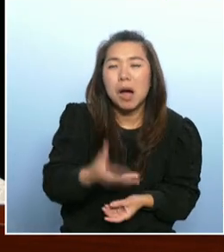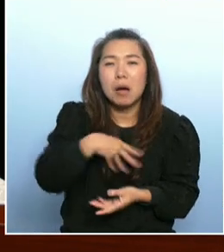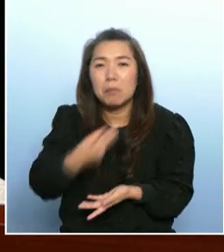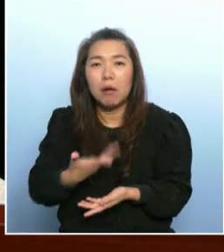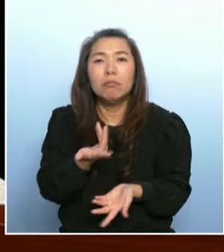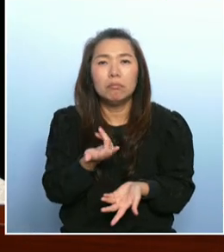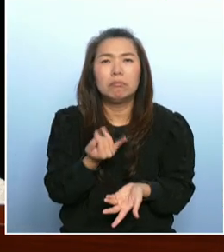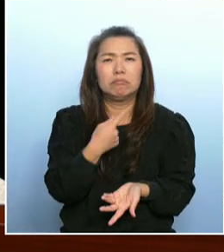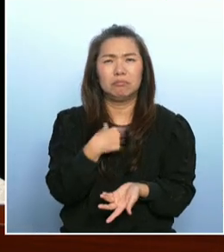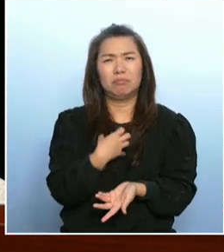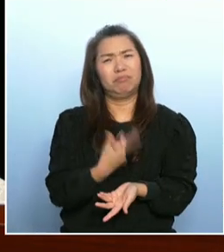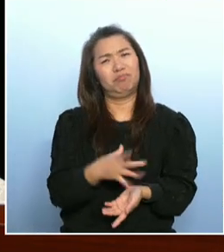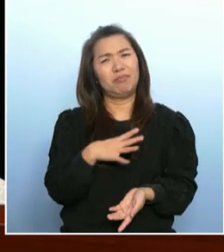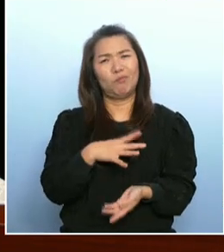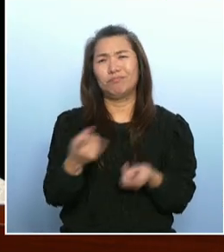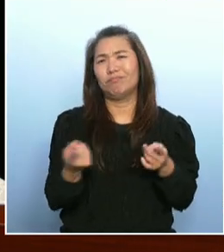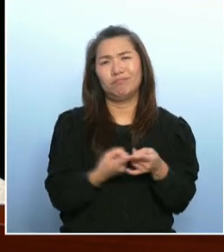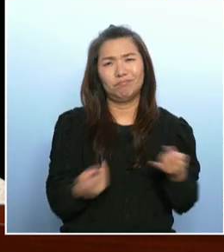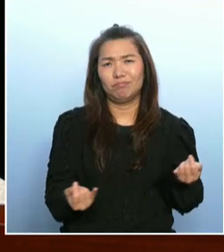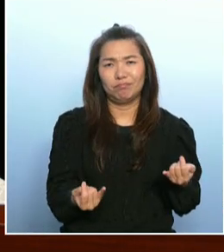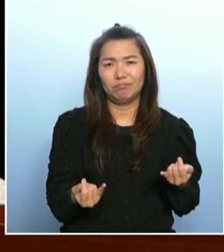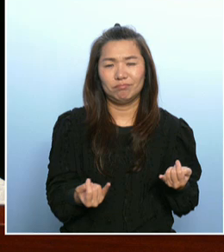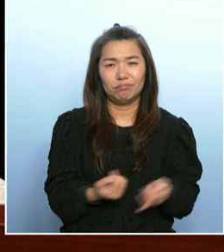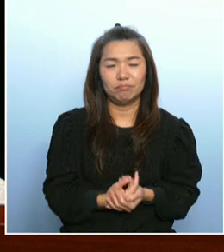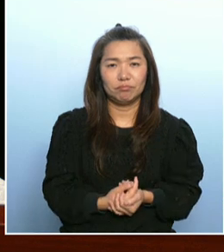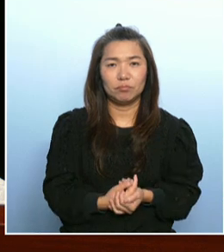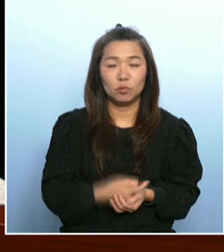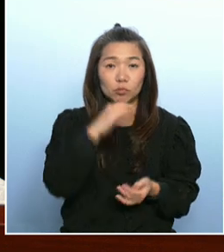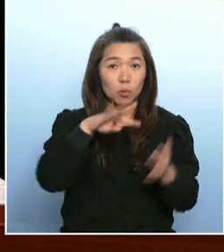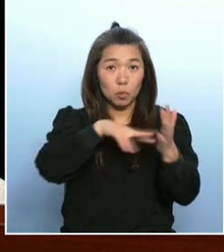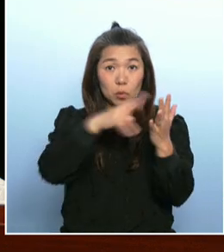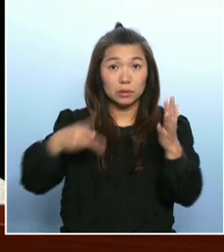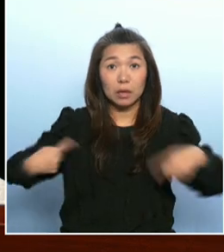Should we ask the PWDs to